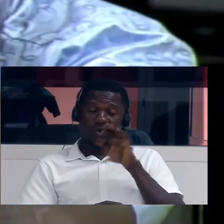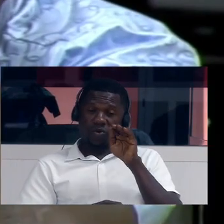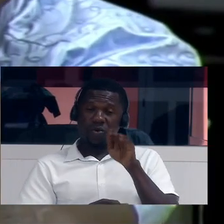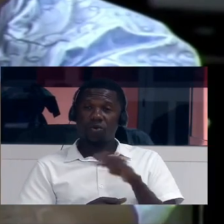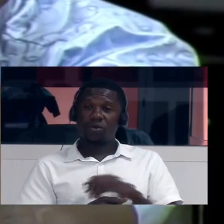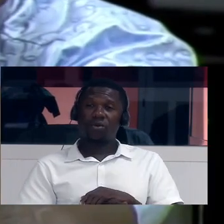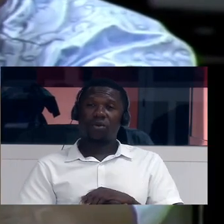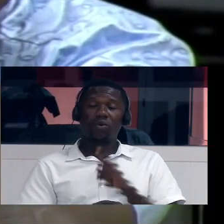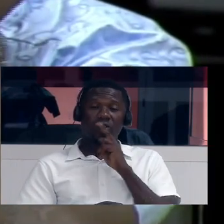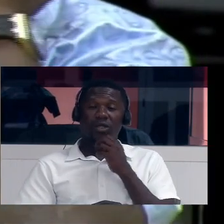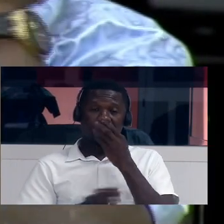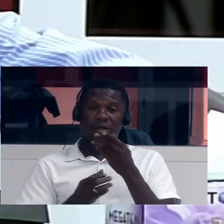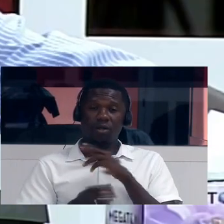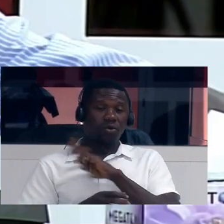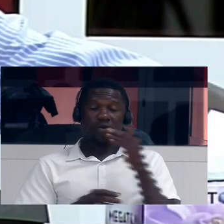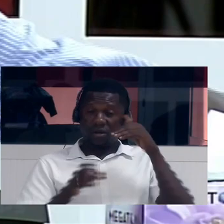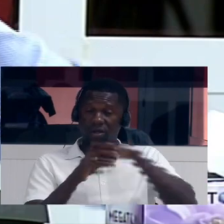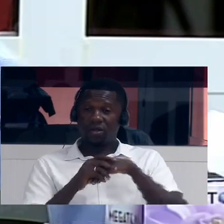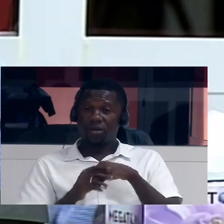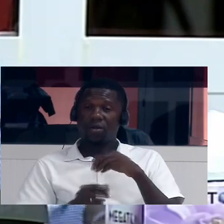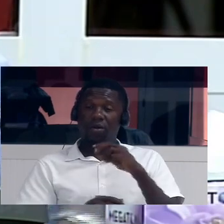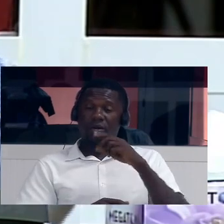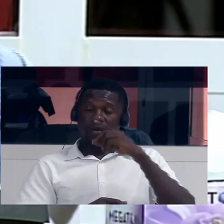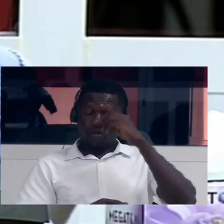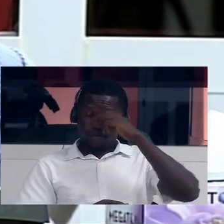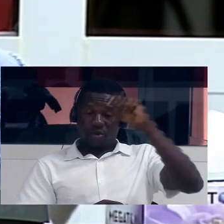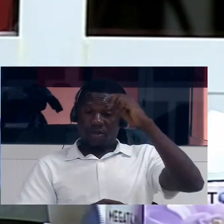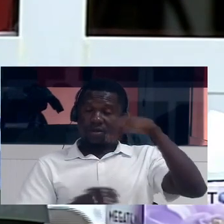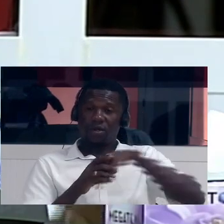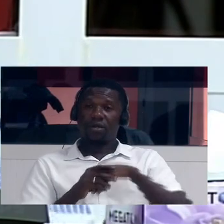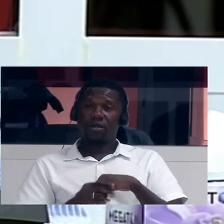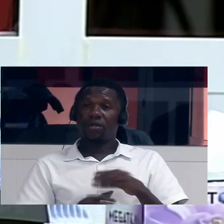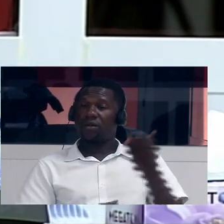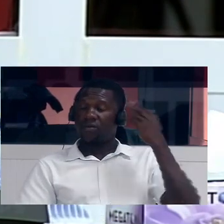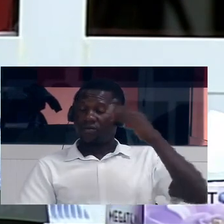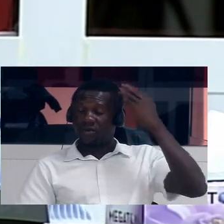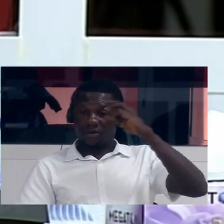interfere with police operations? It's my former minister. He's my friend now. He's my friend.